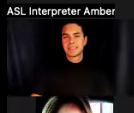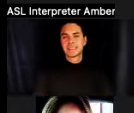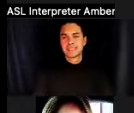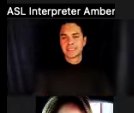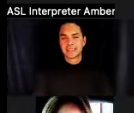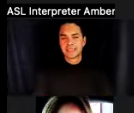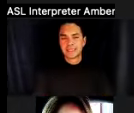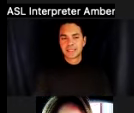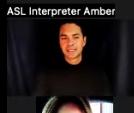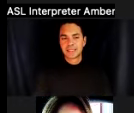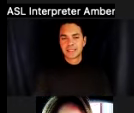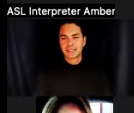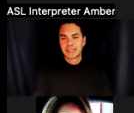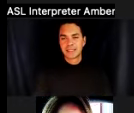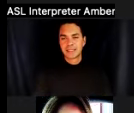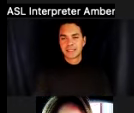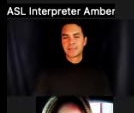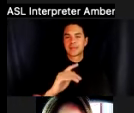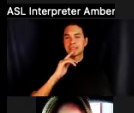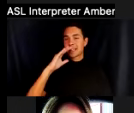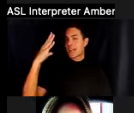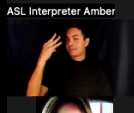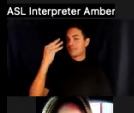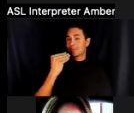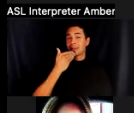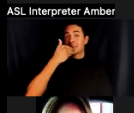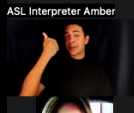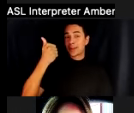that better? Can Yes. you hear a little bit better, Steph? Yes.